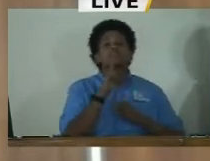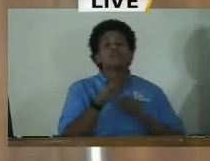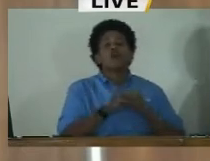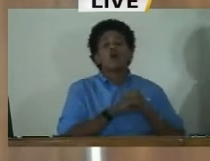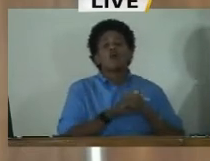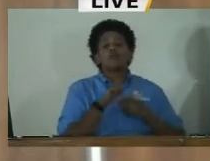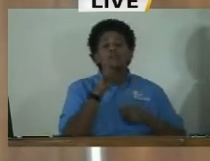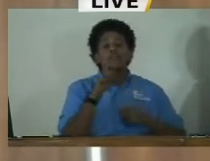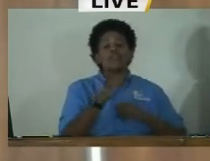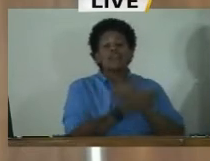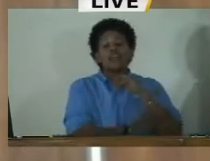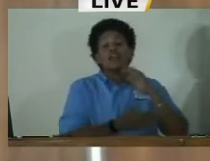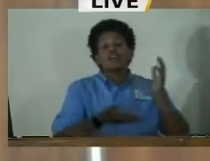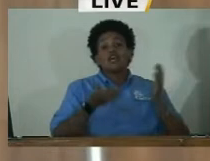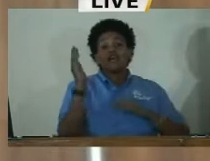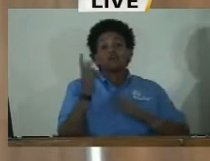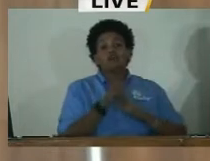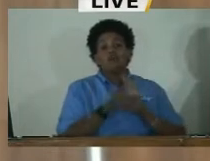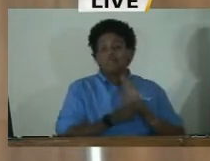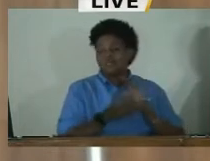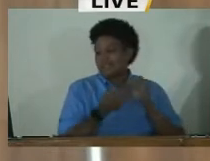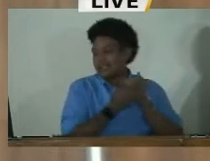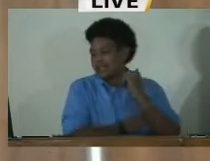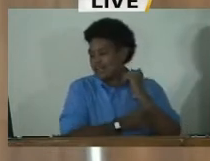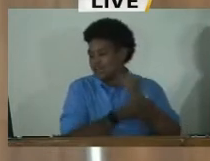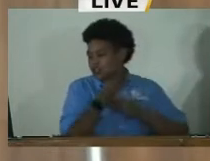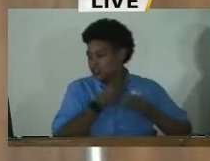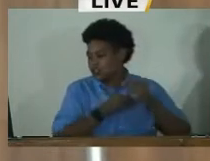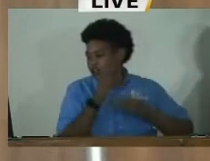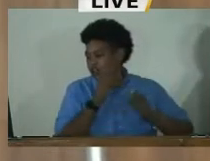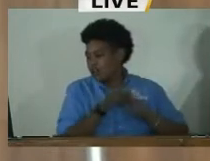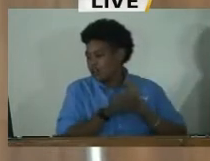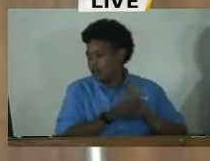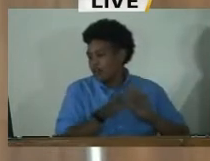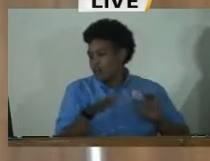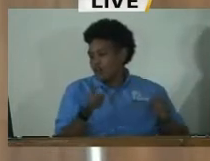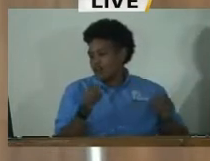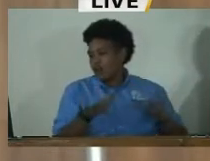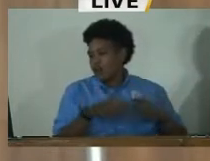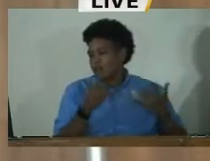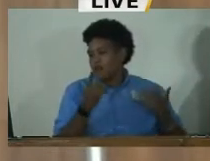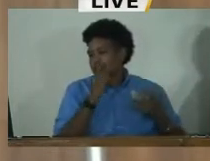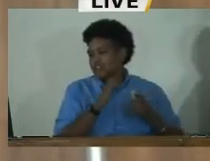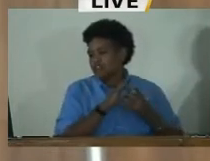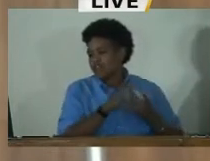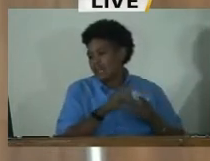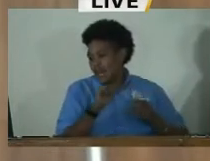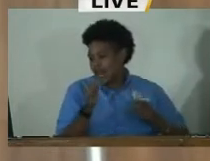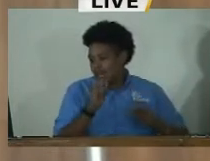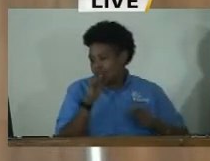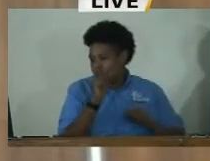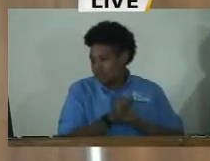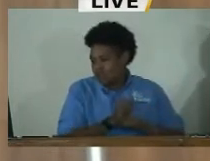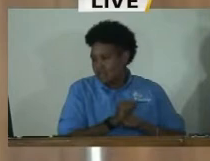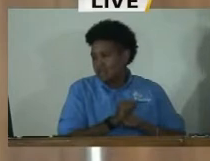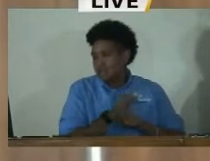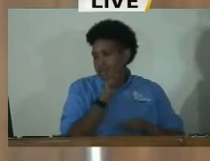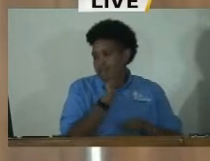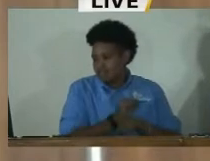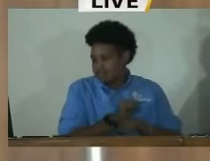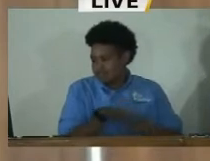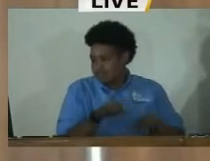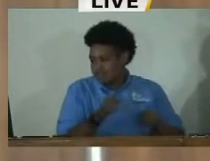National Export Policy, the National Trade Policy has not done much in producing any real tangible